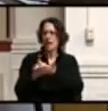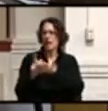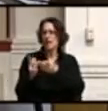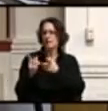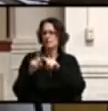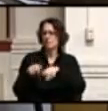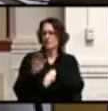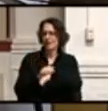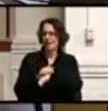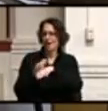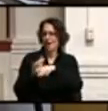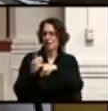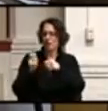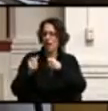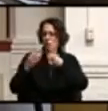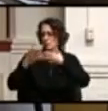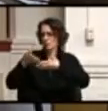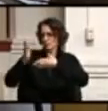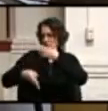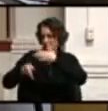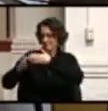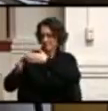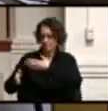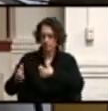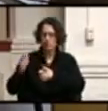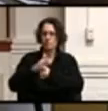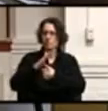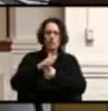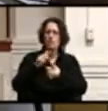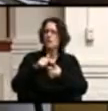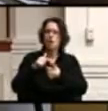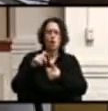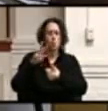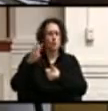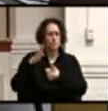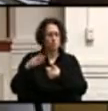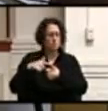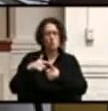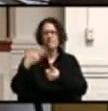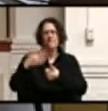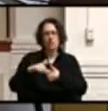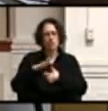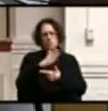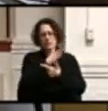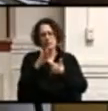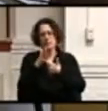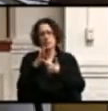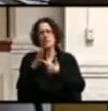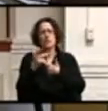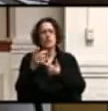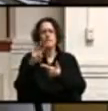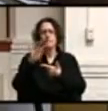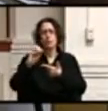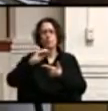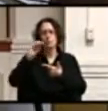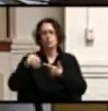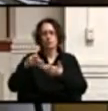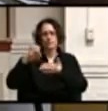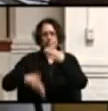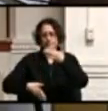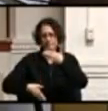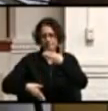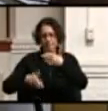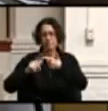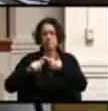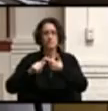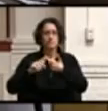Brattleboro Station 2 is well beyond schematic design. It's into roughly 40% level completion. And by the end